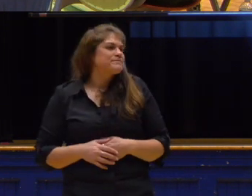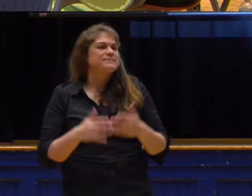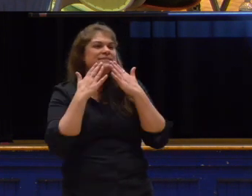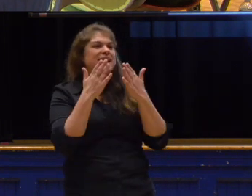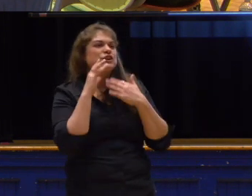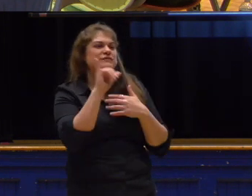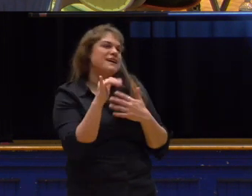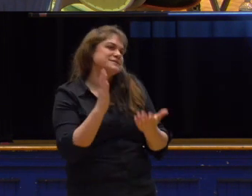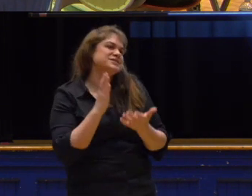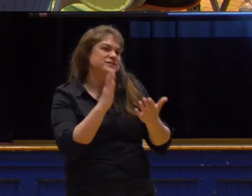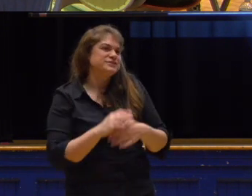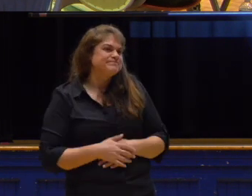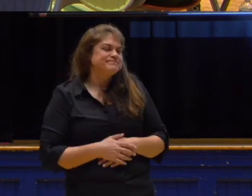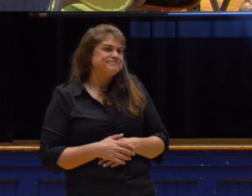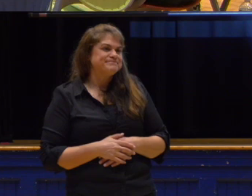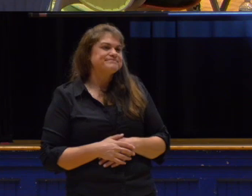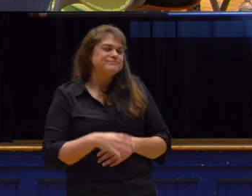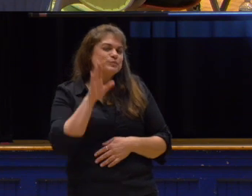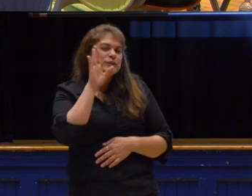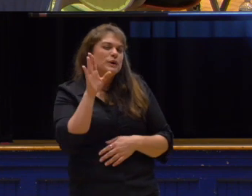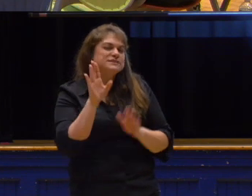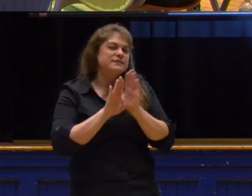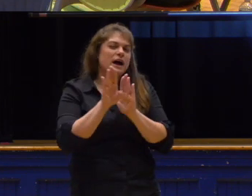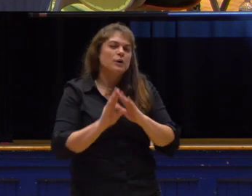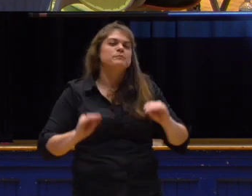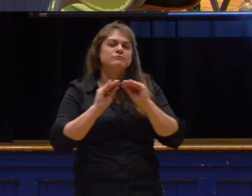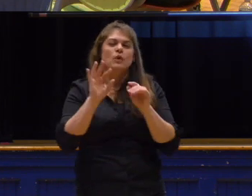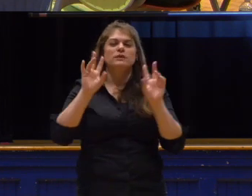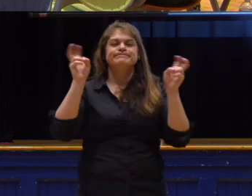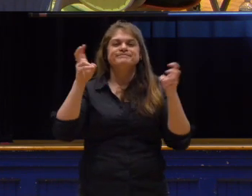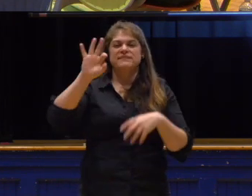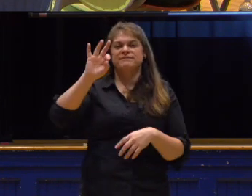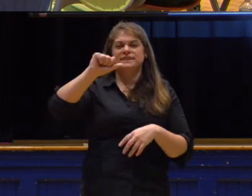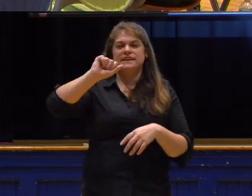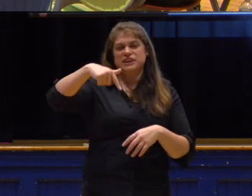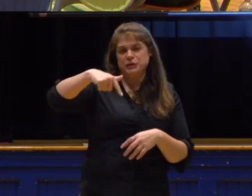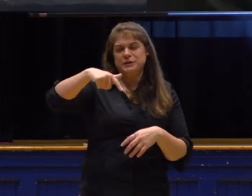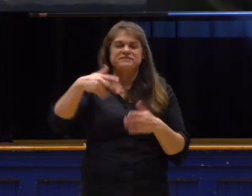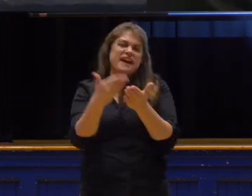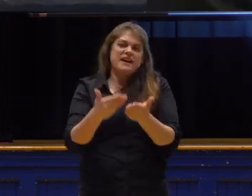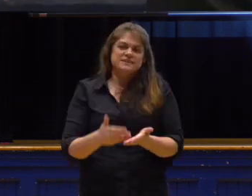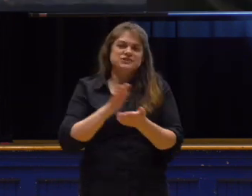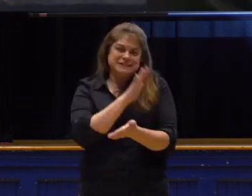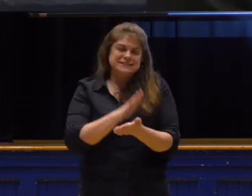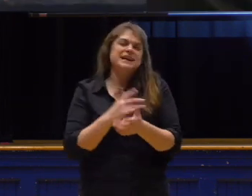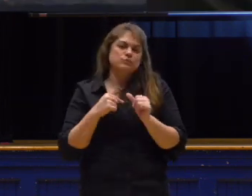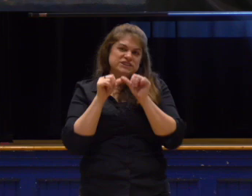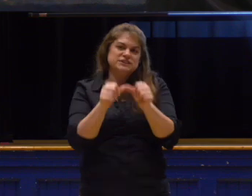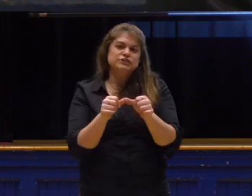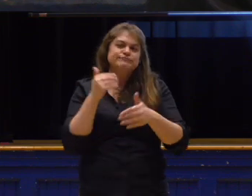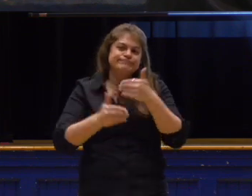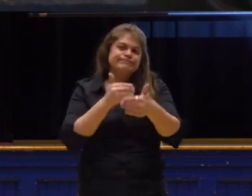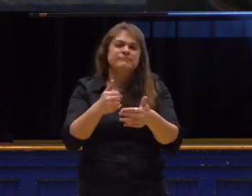Thank you. That's a great suggestion, and we will be developing more fact sheets, FAQs, things of that nature as the project moves forward.